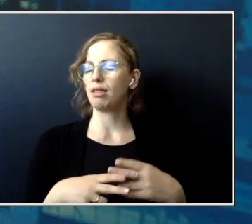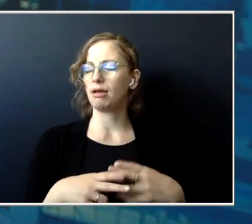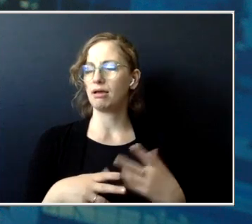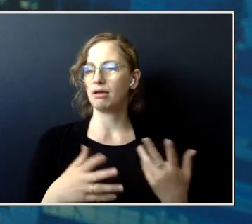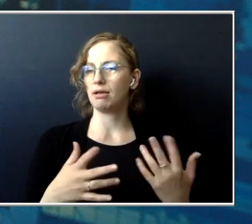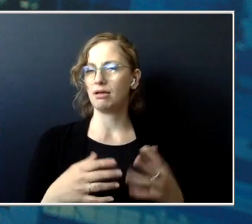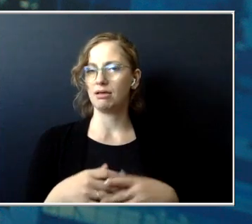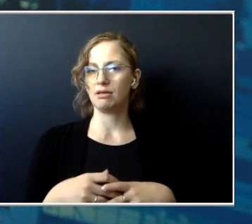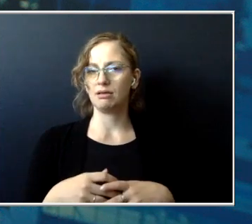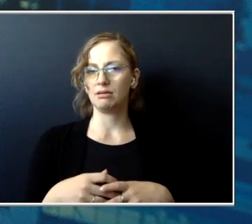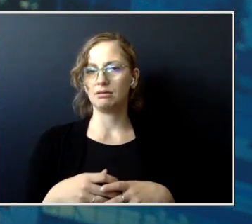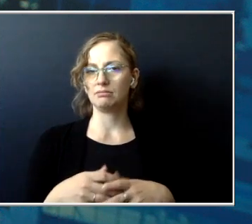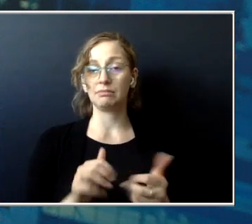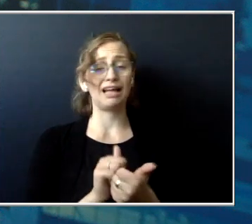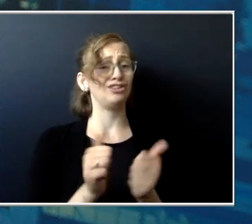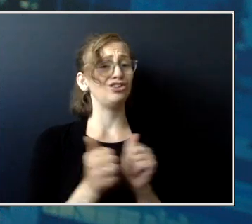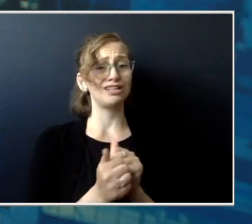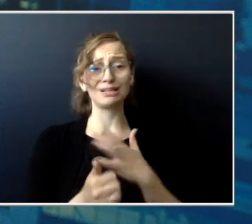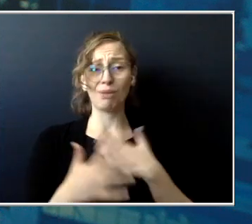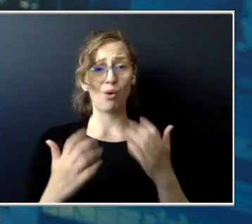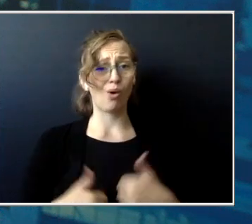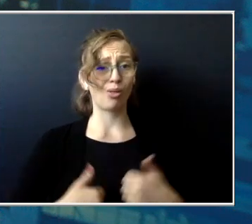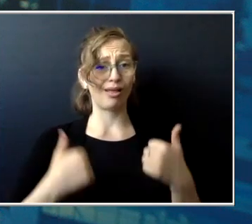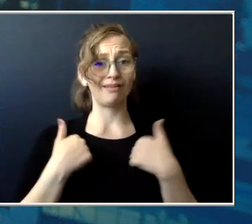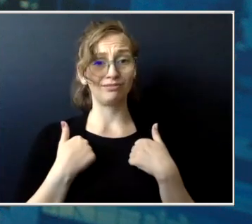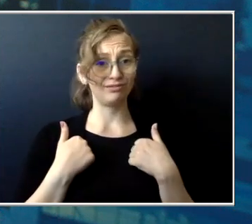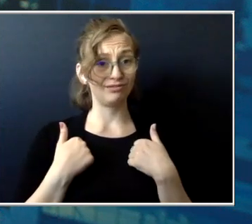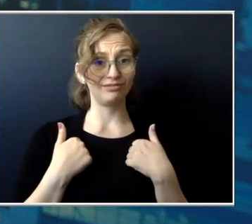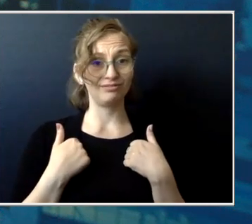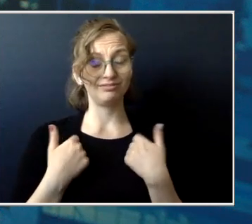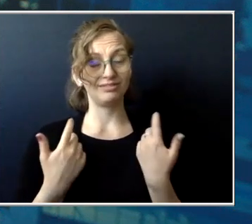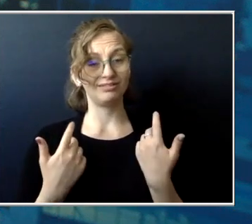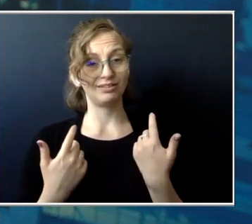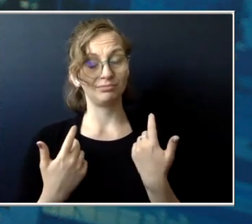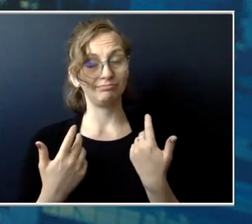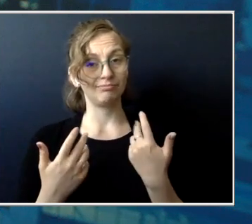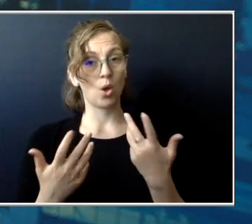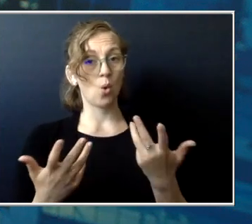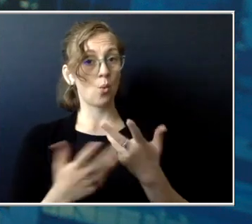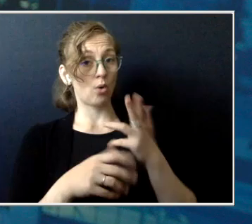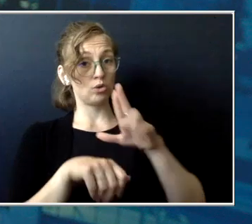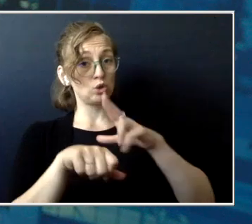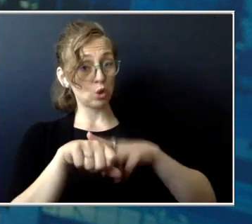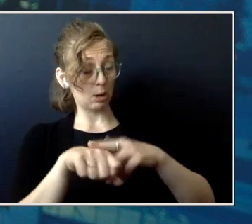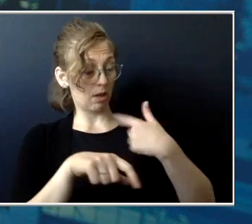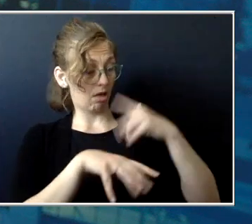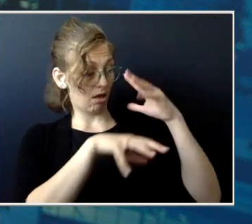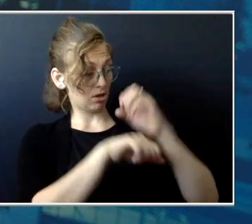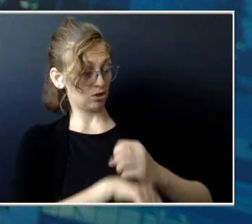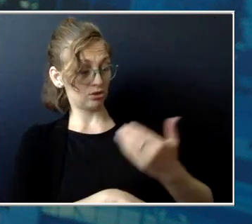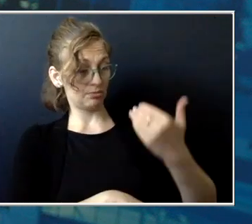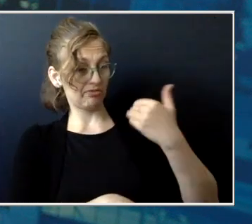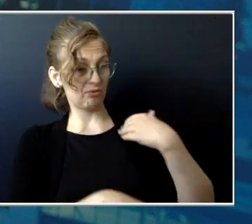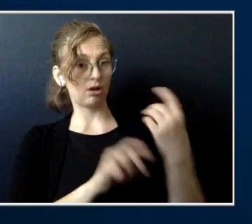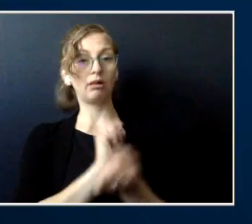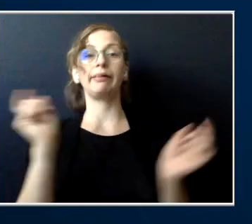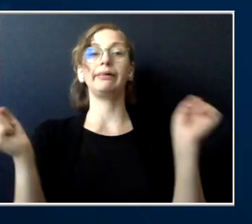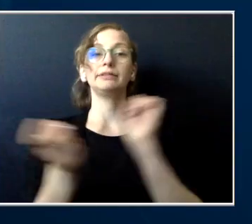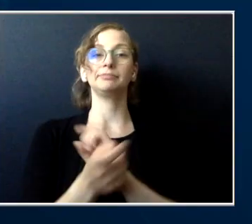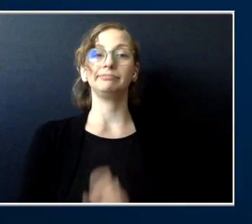adjusting my whole life to where I was normal to, where I was used to something else.